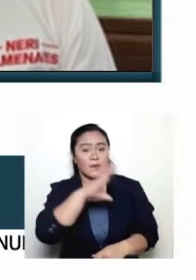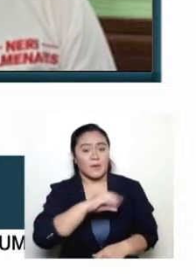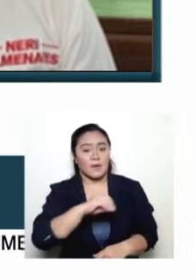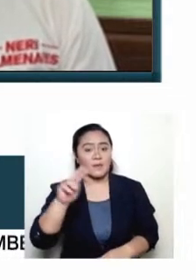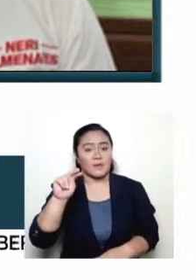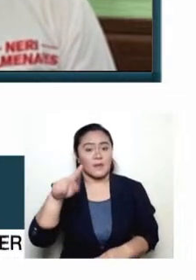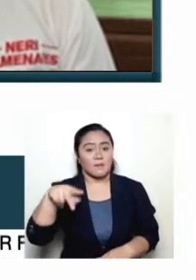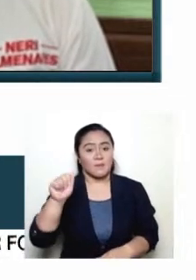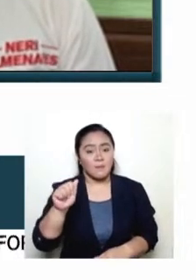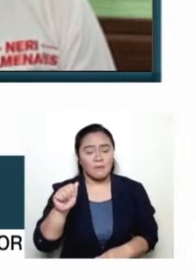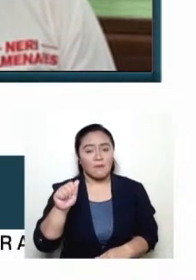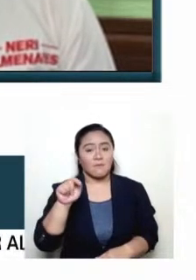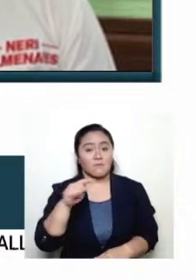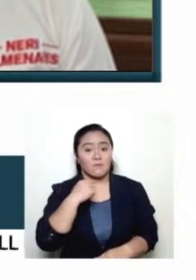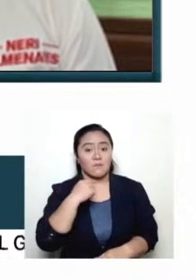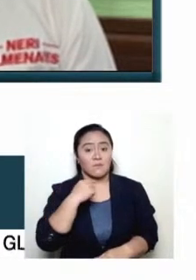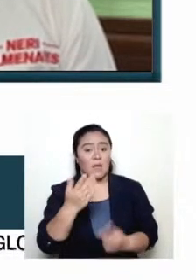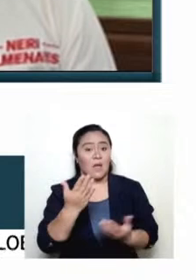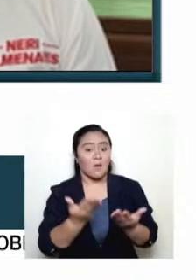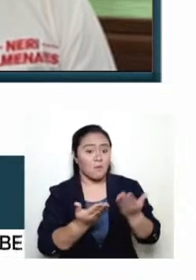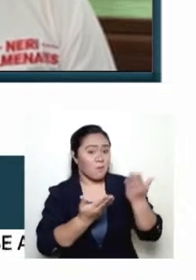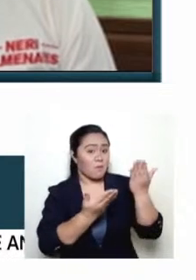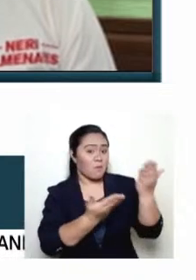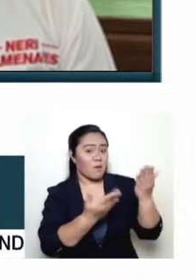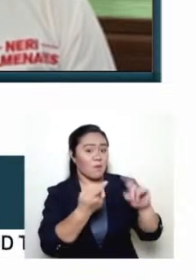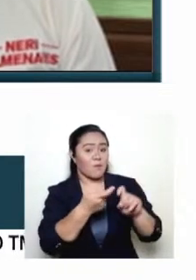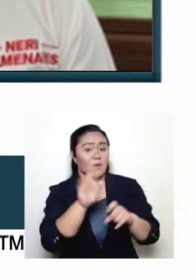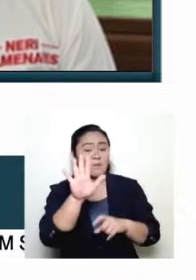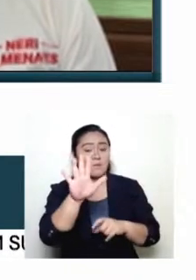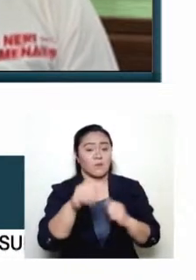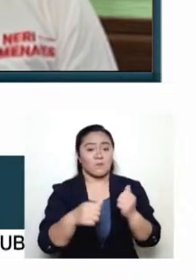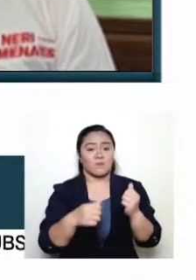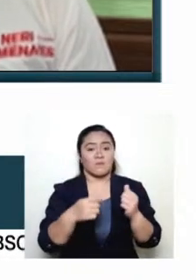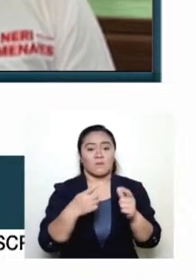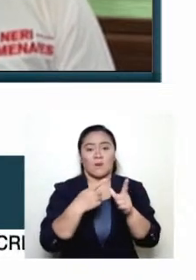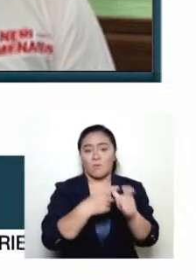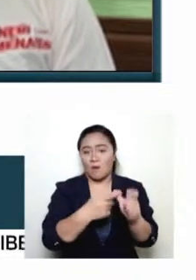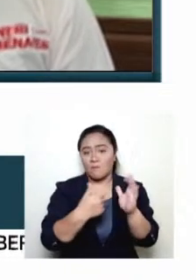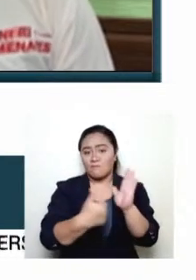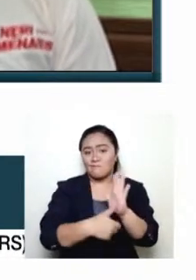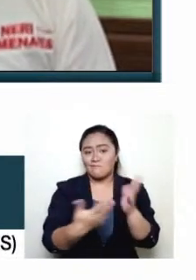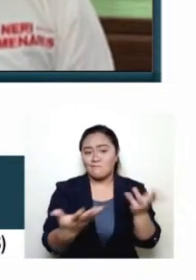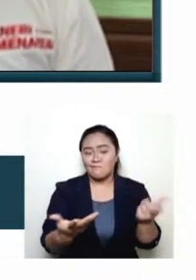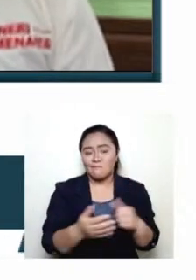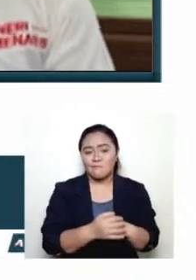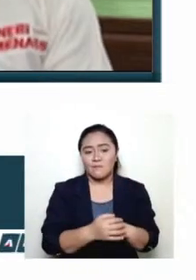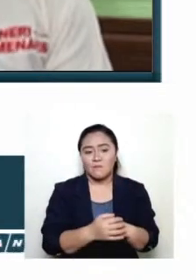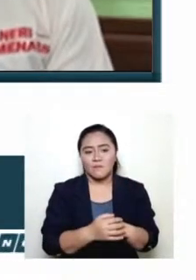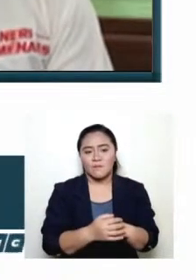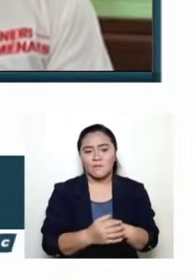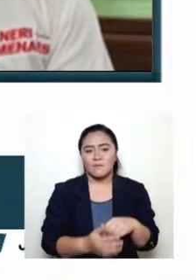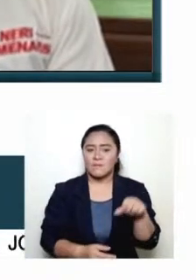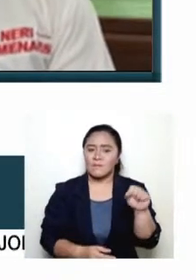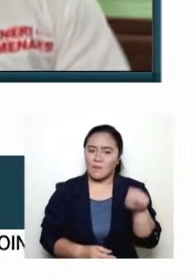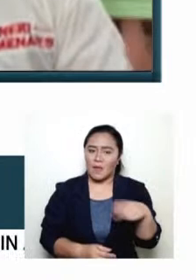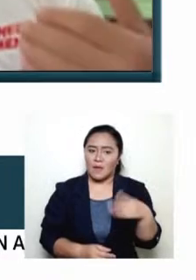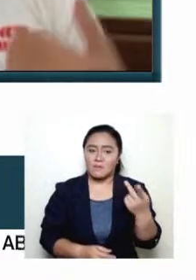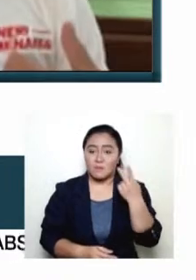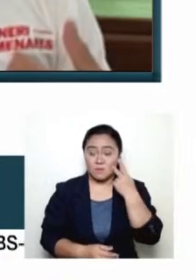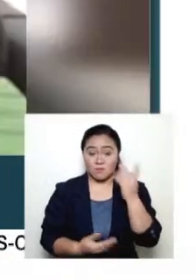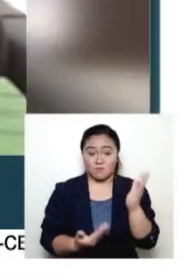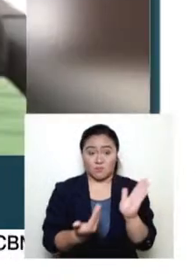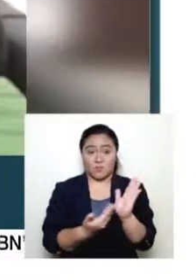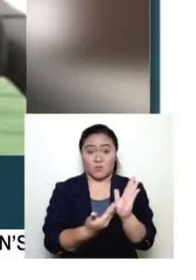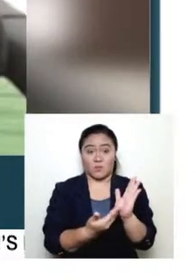CPP-NPA-NDF is her endorsement of your candidacy. Your reaction to that? Of course, it's baseless. So,